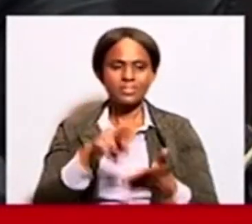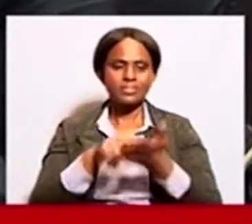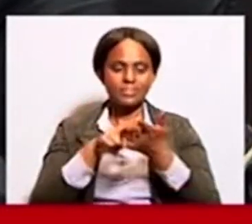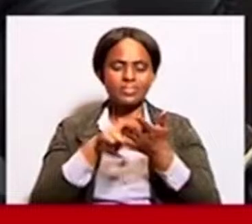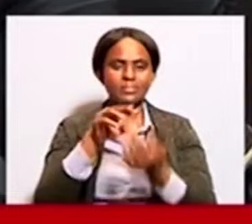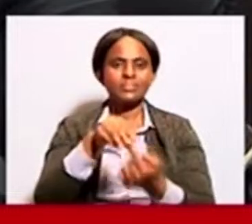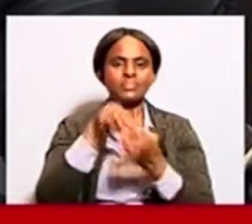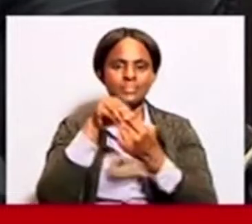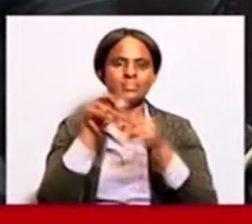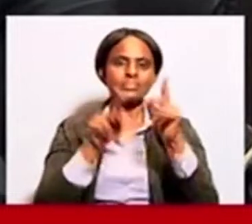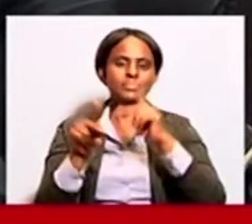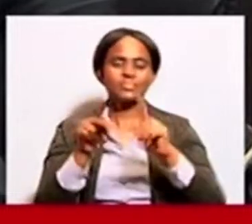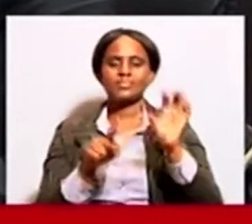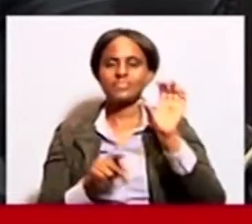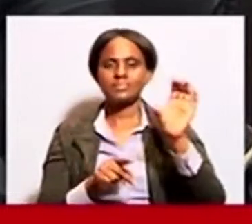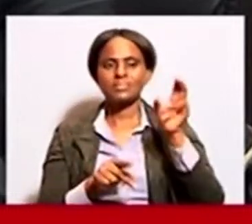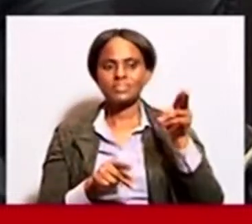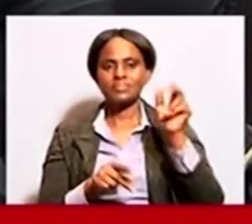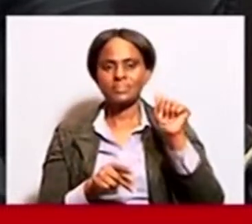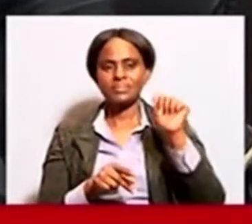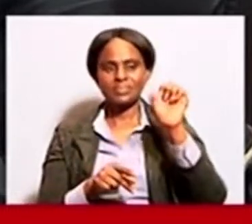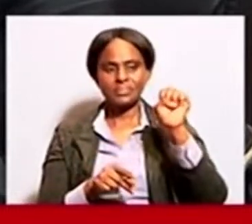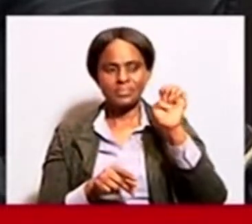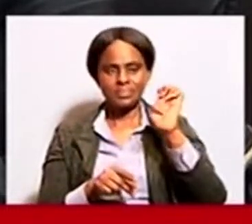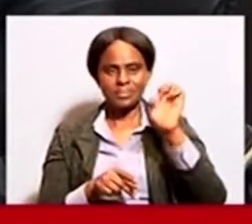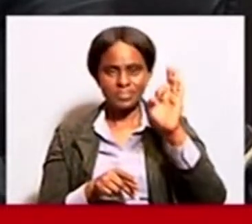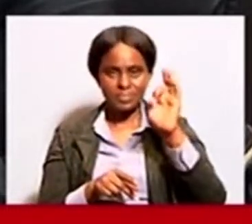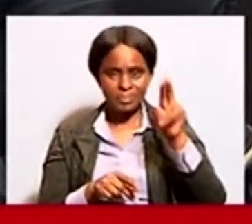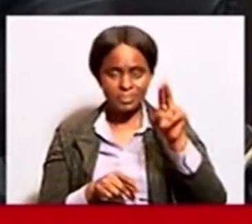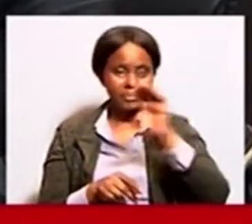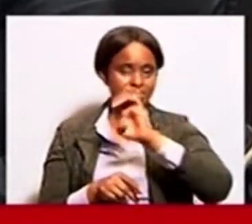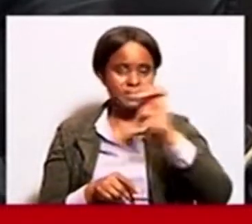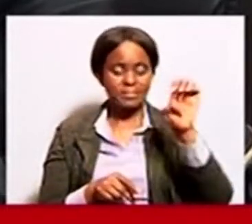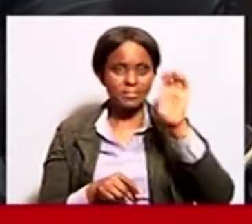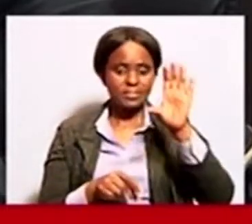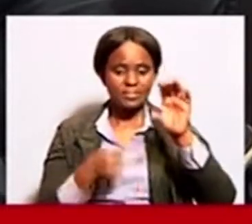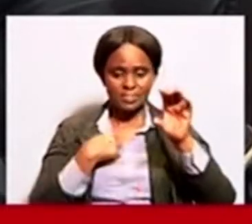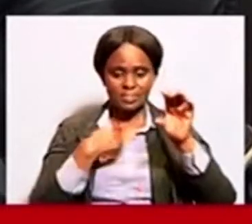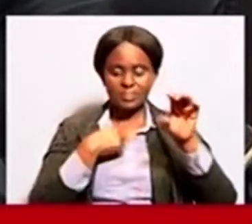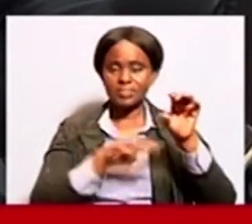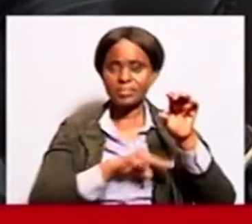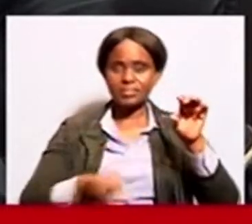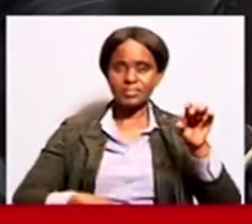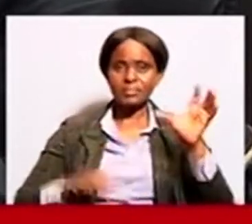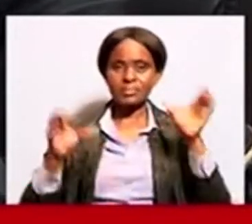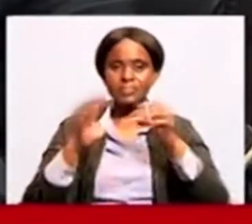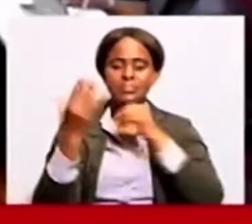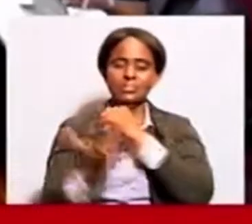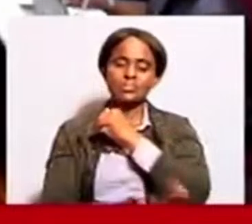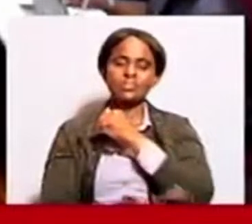the special people of Chasefu constituency in Eastern Province and a member of the committee. You're welcome once again.